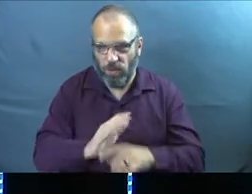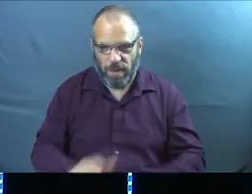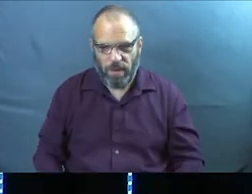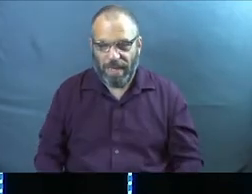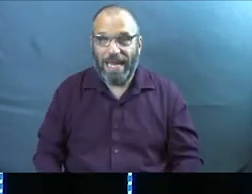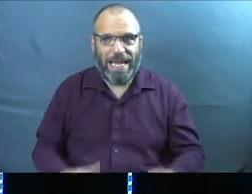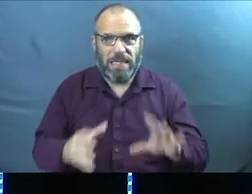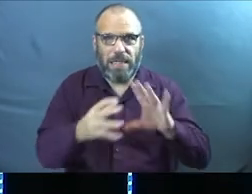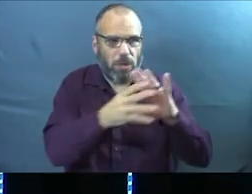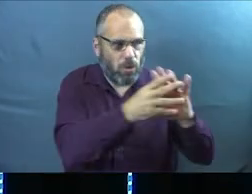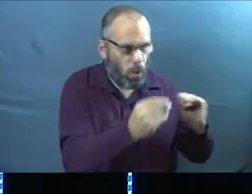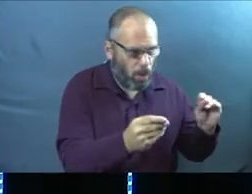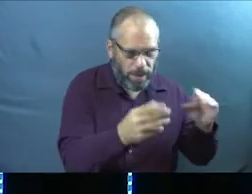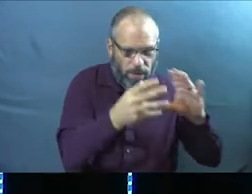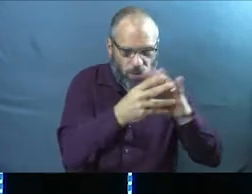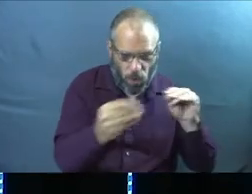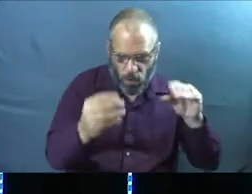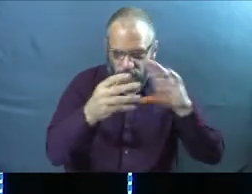this epic saga.